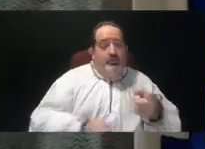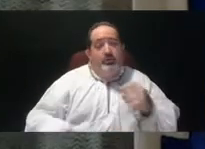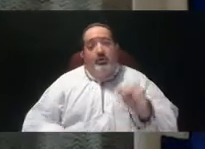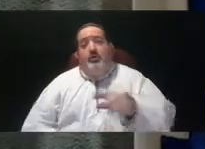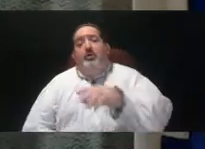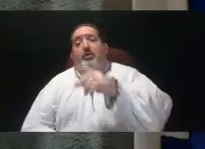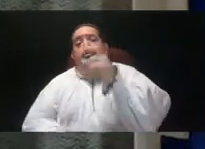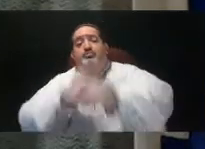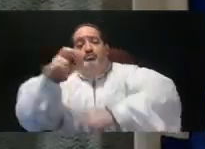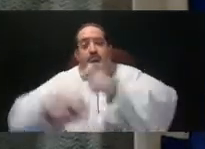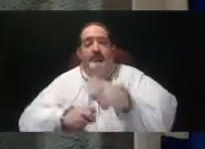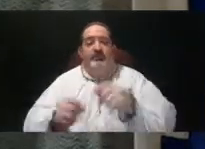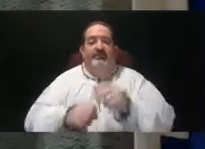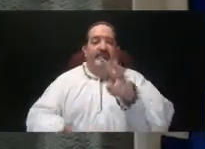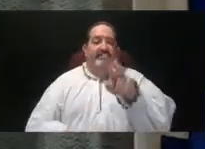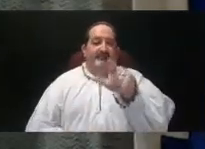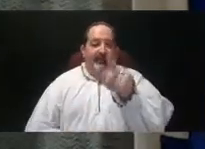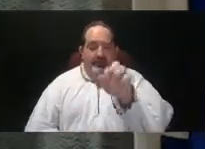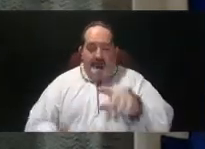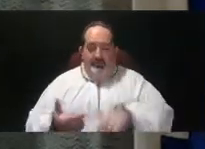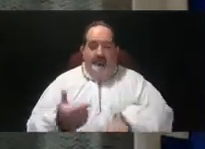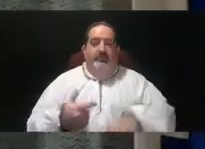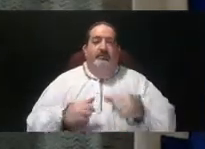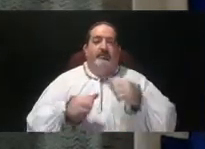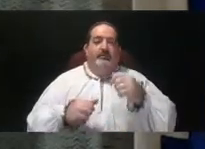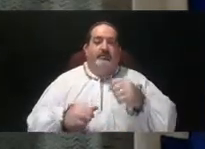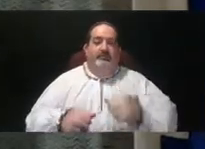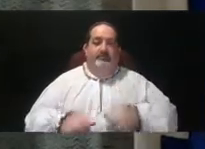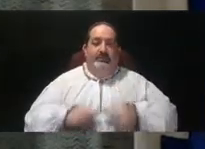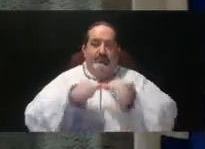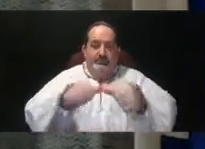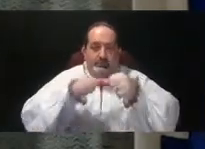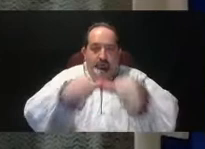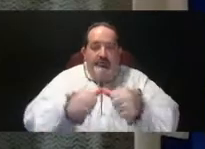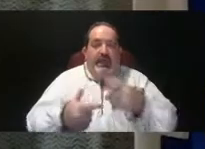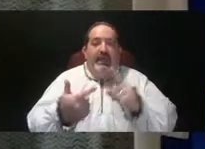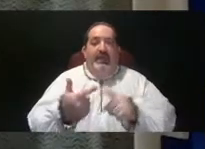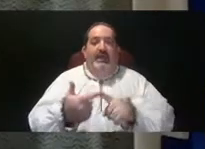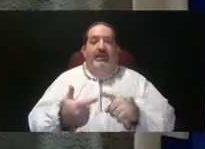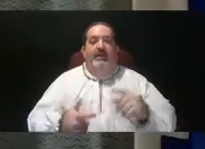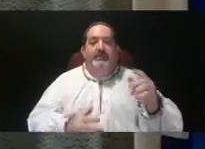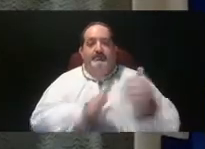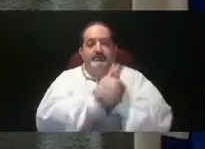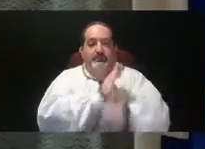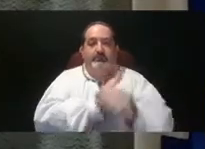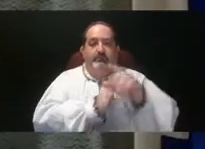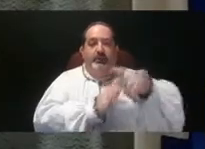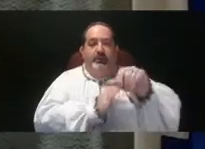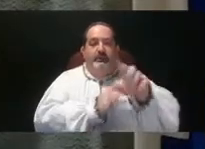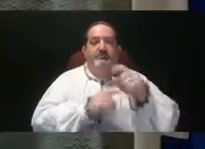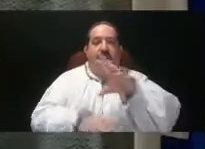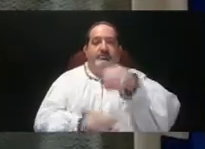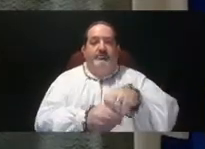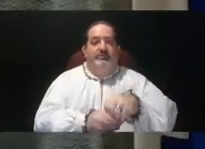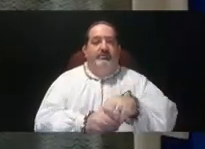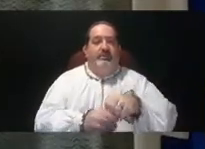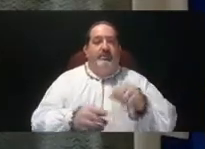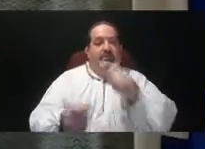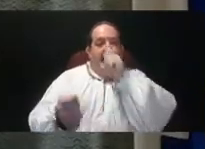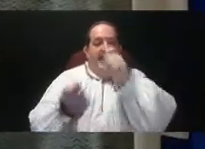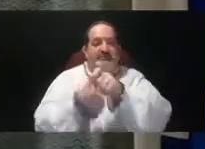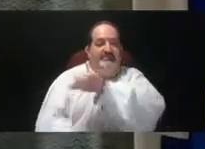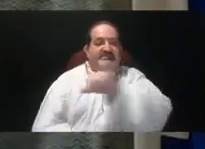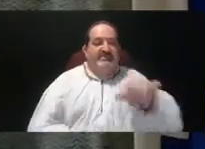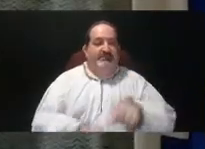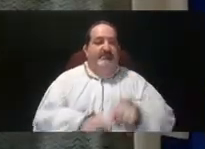valor, endurance, and prowess. Such fighters demonstrate the deadly accuracy of the Mojave green serpent which inhabits